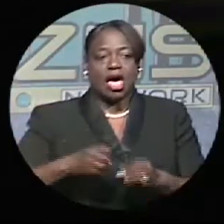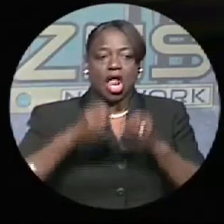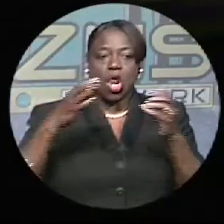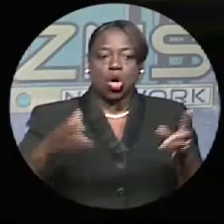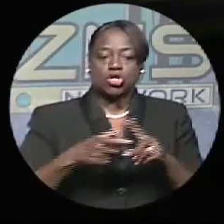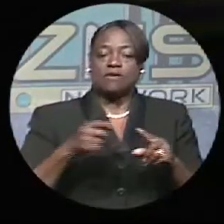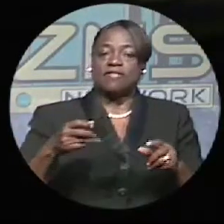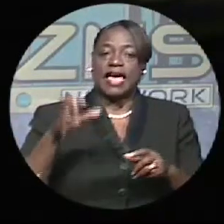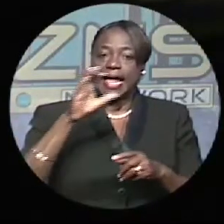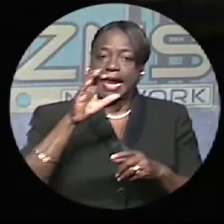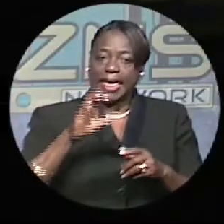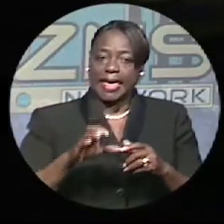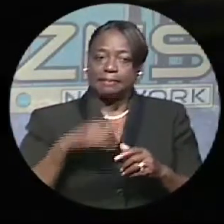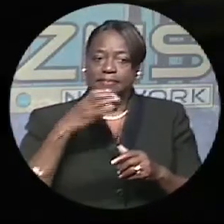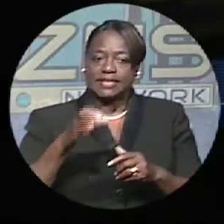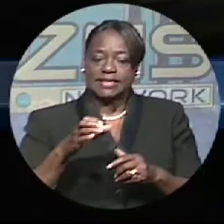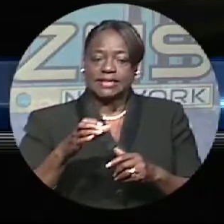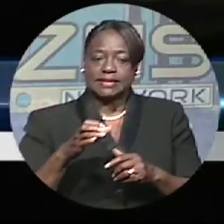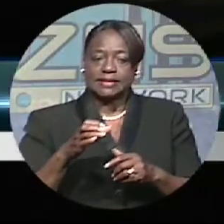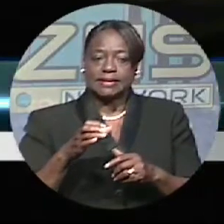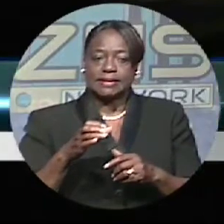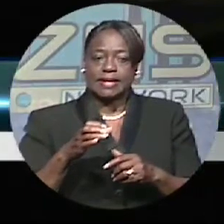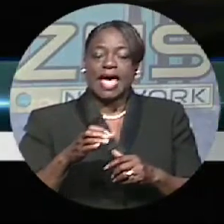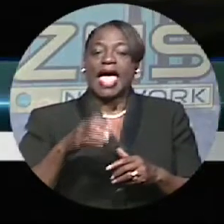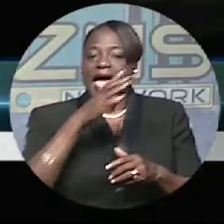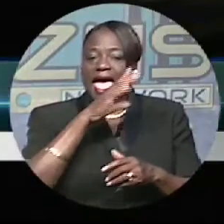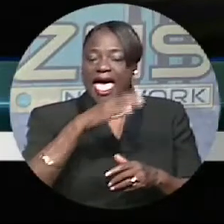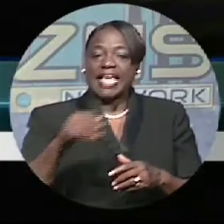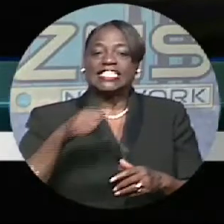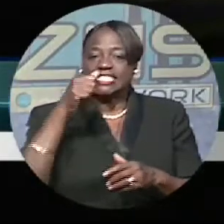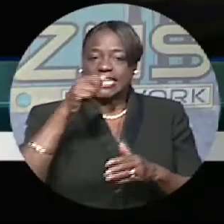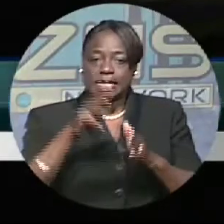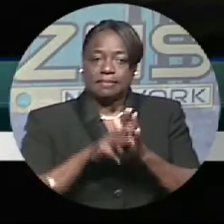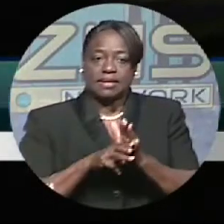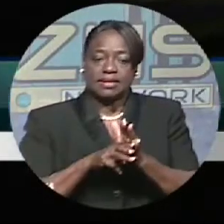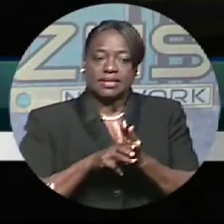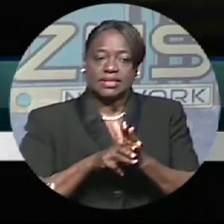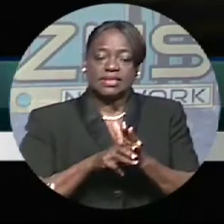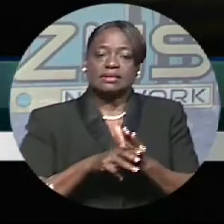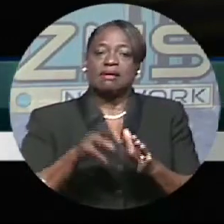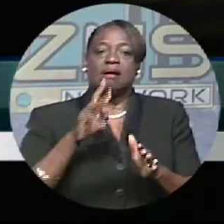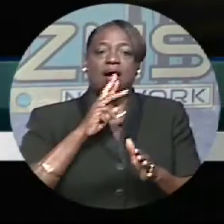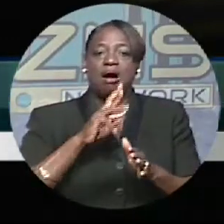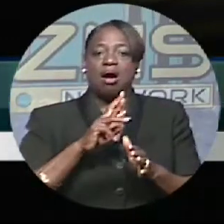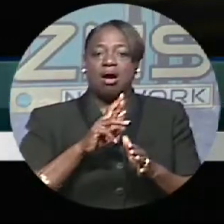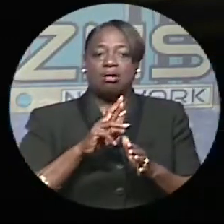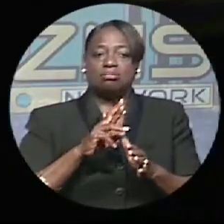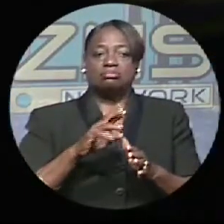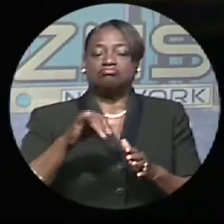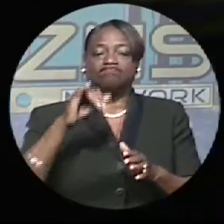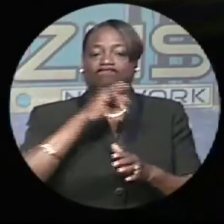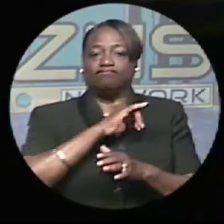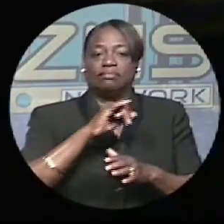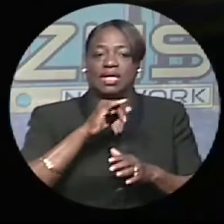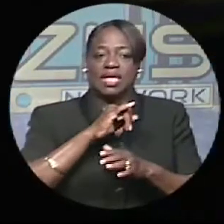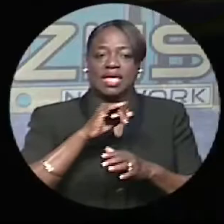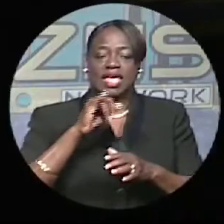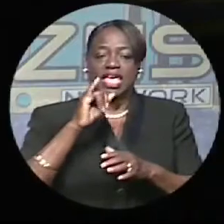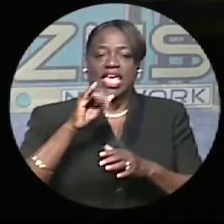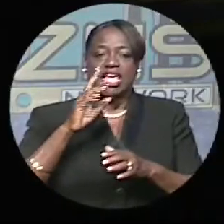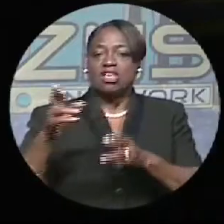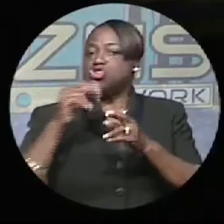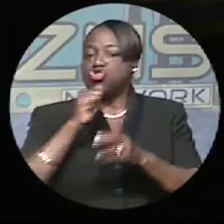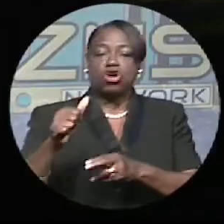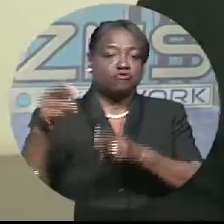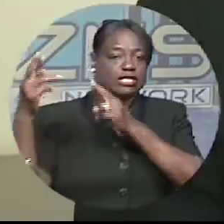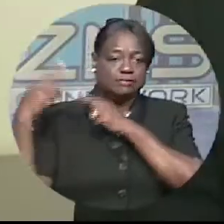latest claims and statements are reckless, irresponsible, and a total